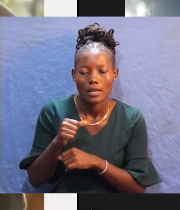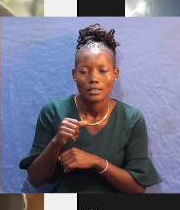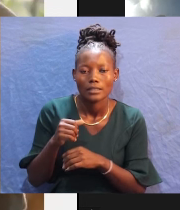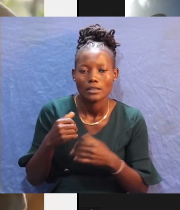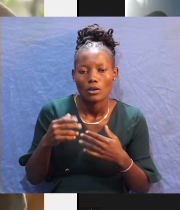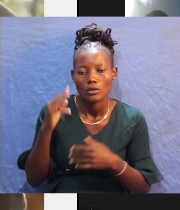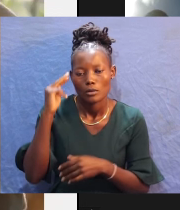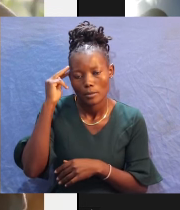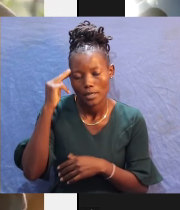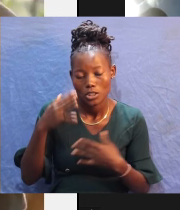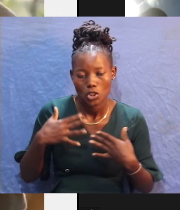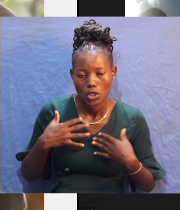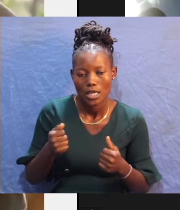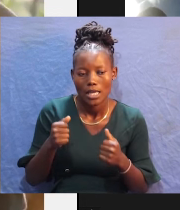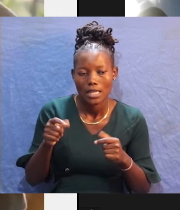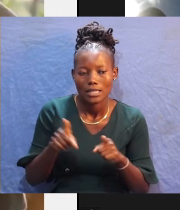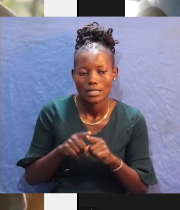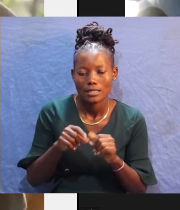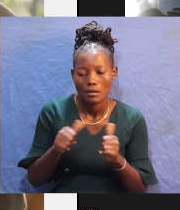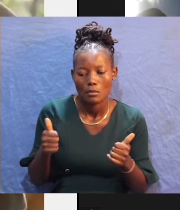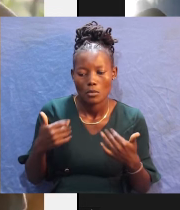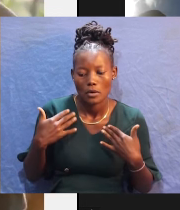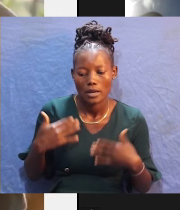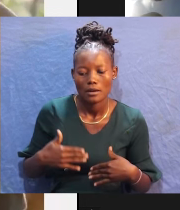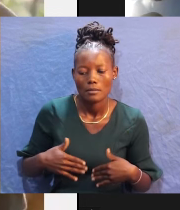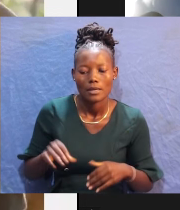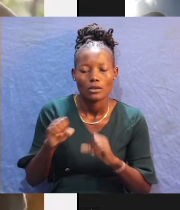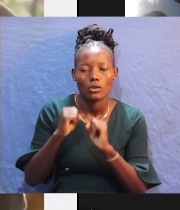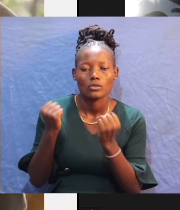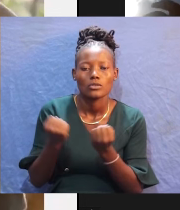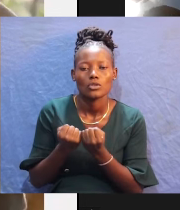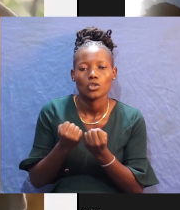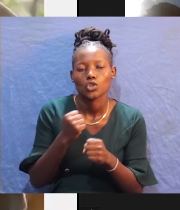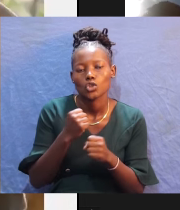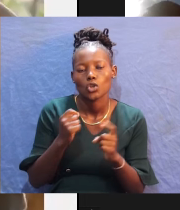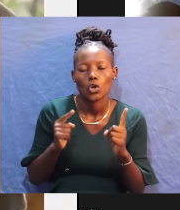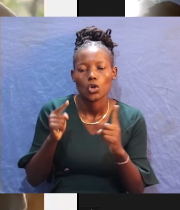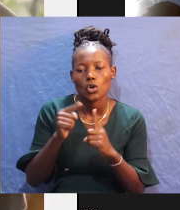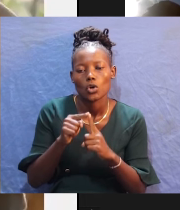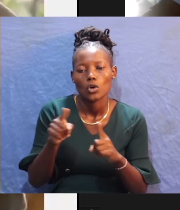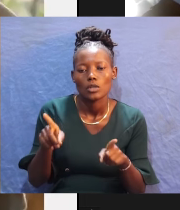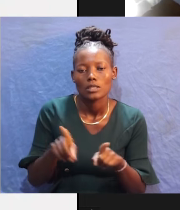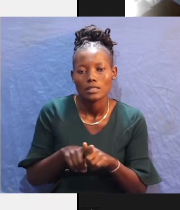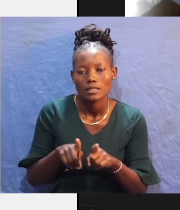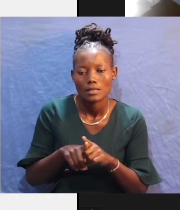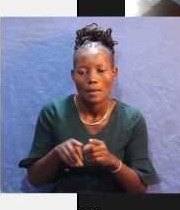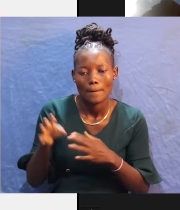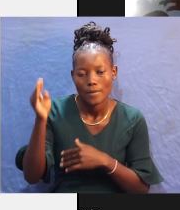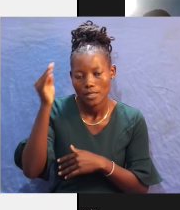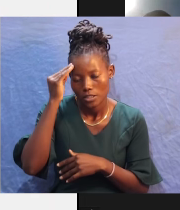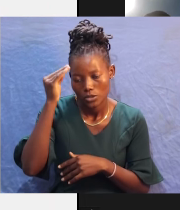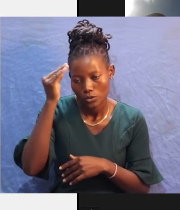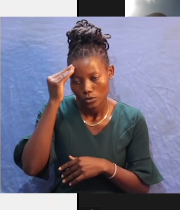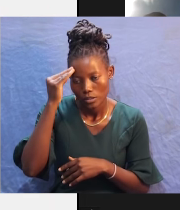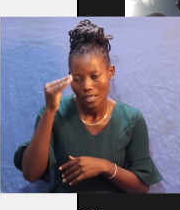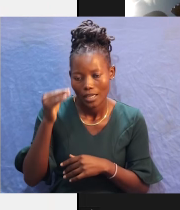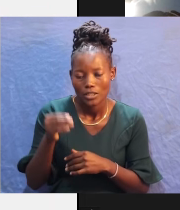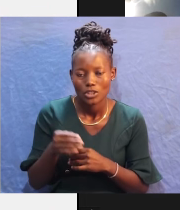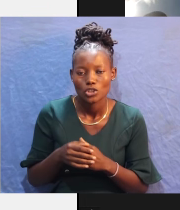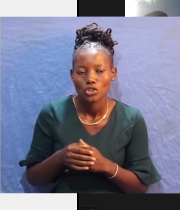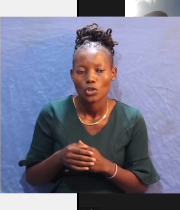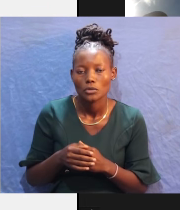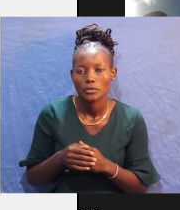and well-being. I'm working on some social goals. I'm working on non-formal education with my players, and that falls